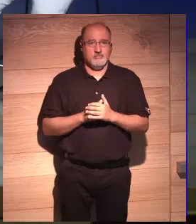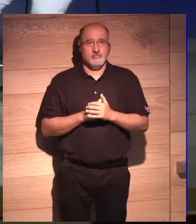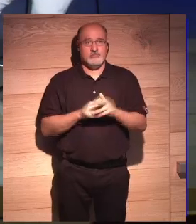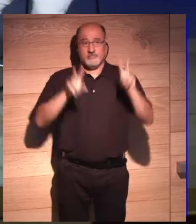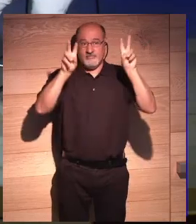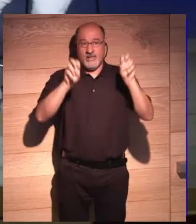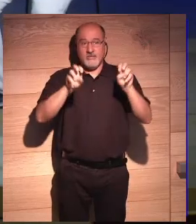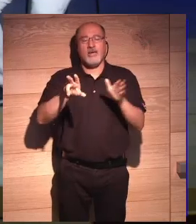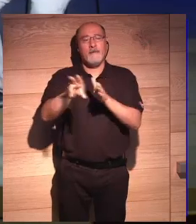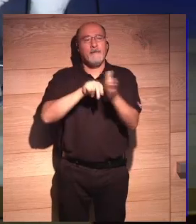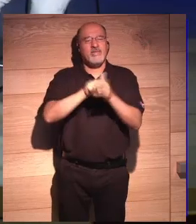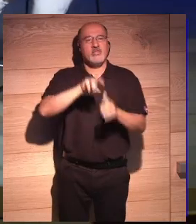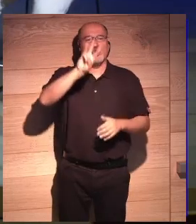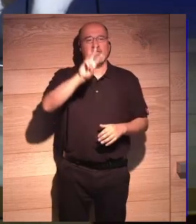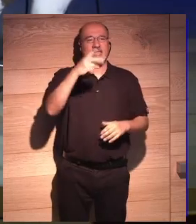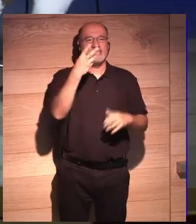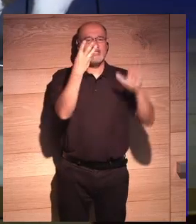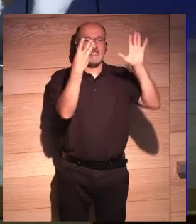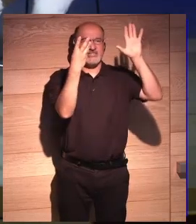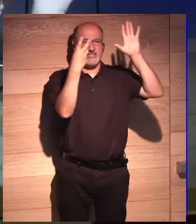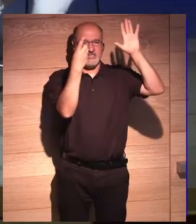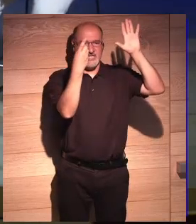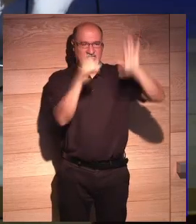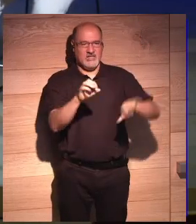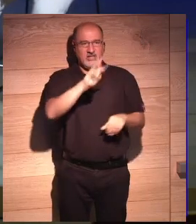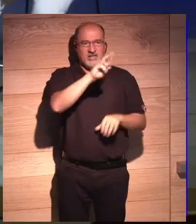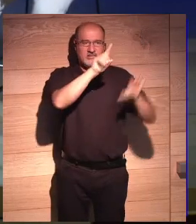So everything that has to do with a 360 video